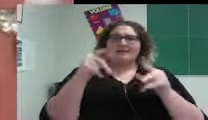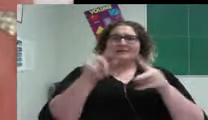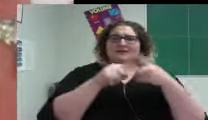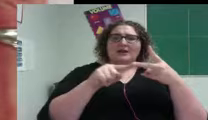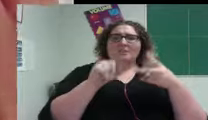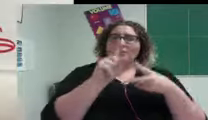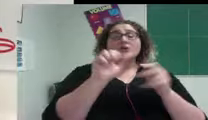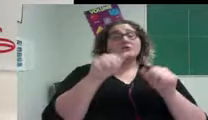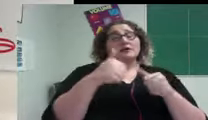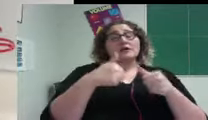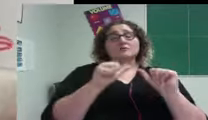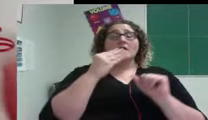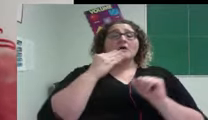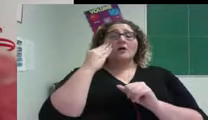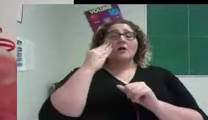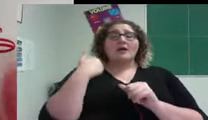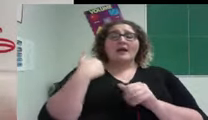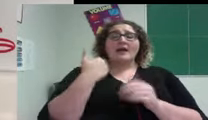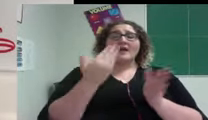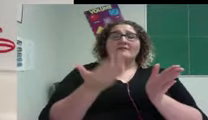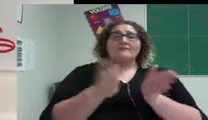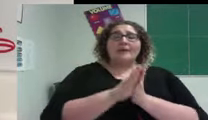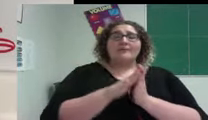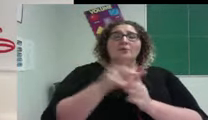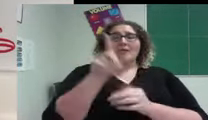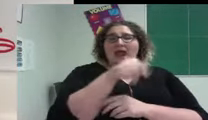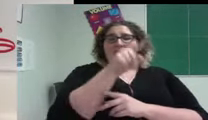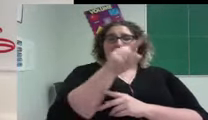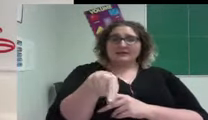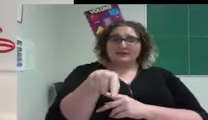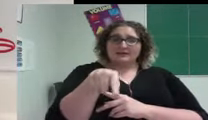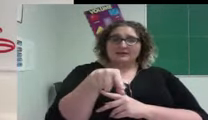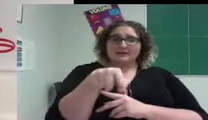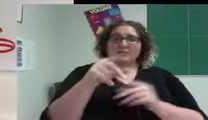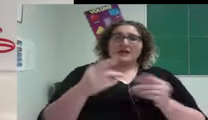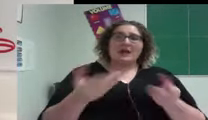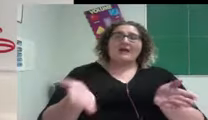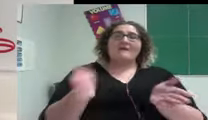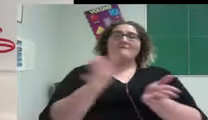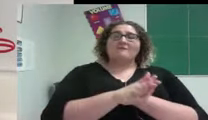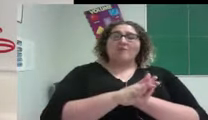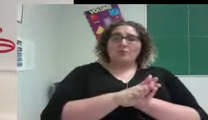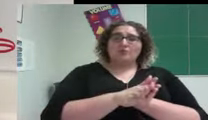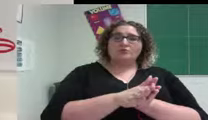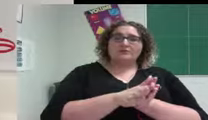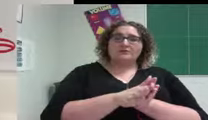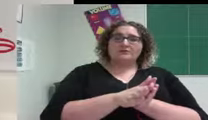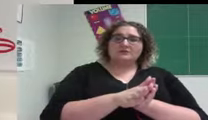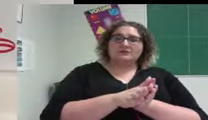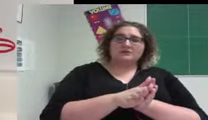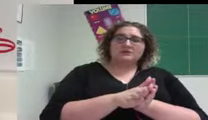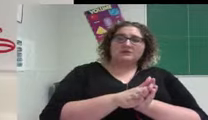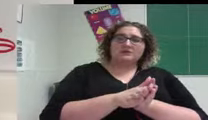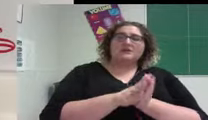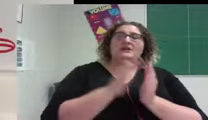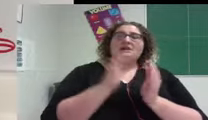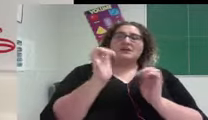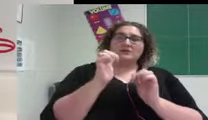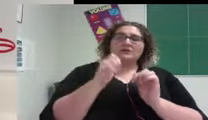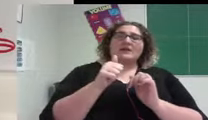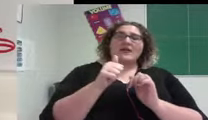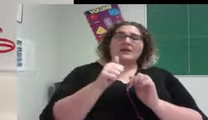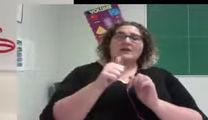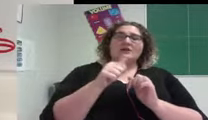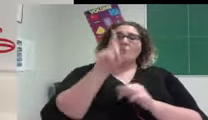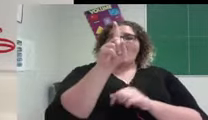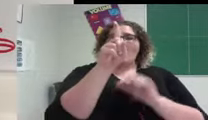it down the middle, and you can get your angle 1 and 3 to line up on each other. Same thing with angles 2 and 4, and it's